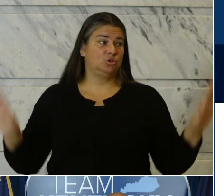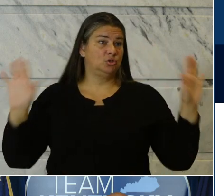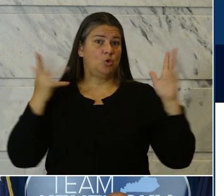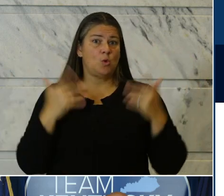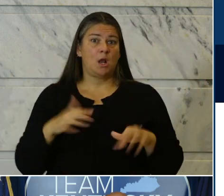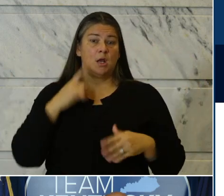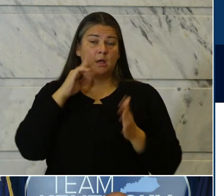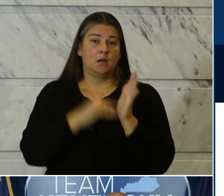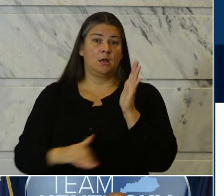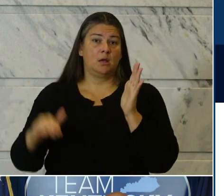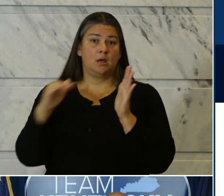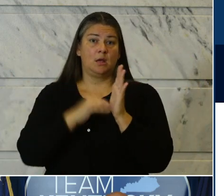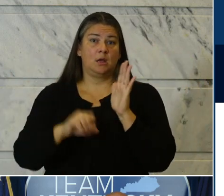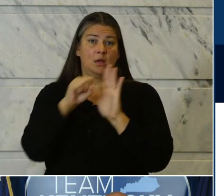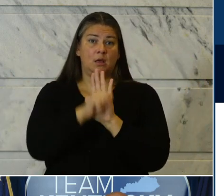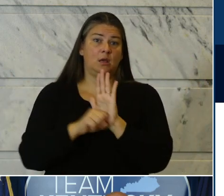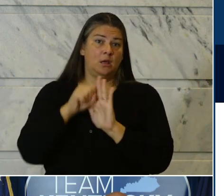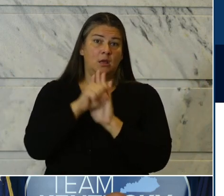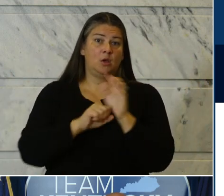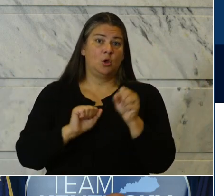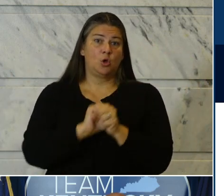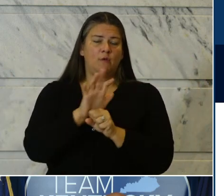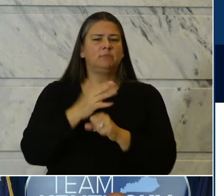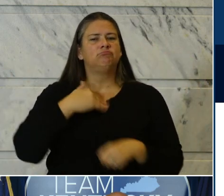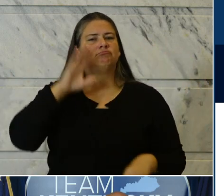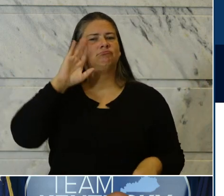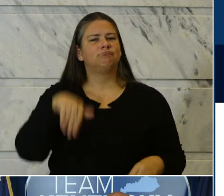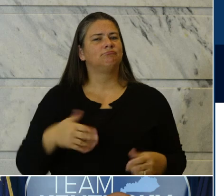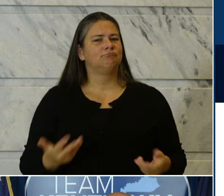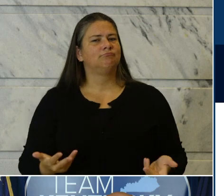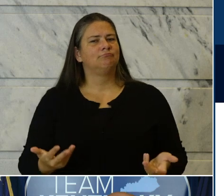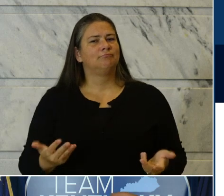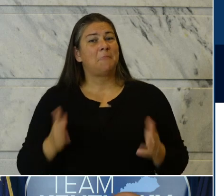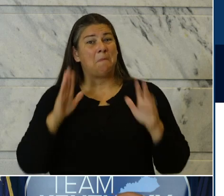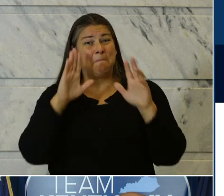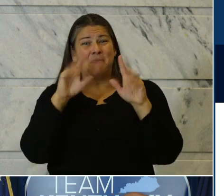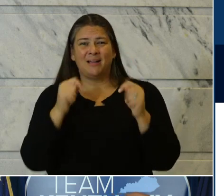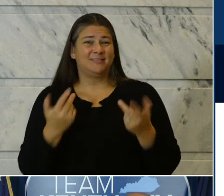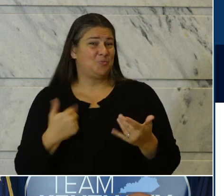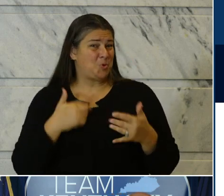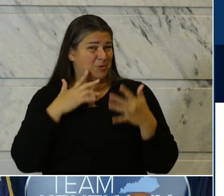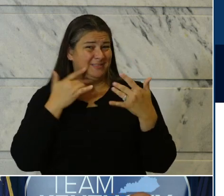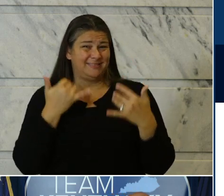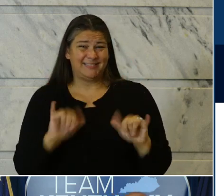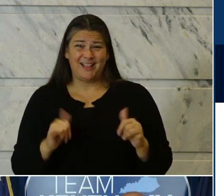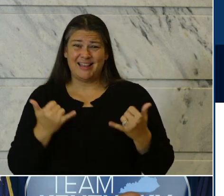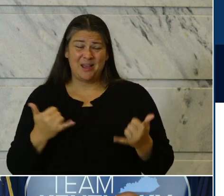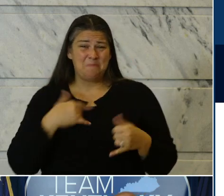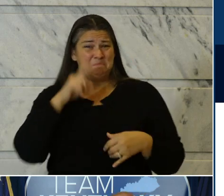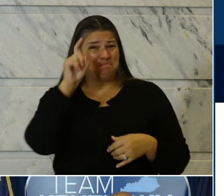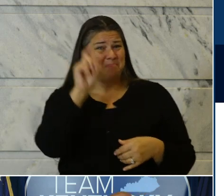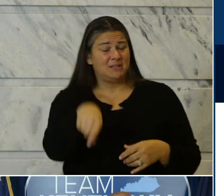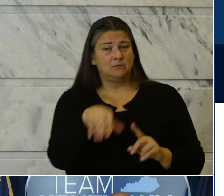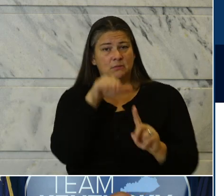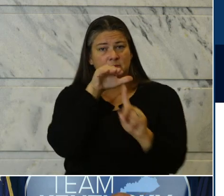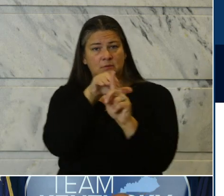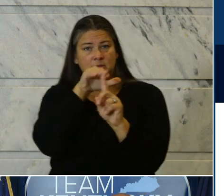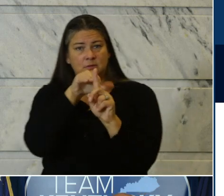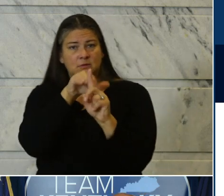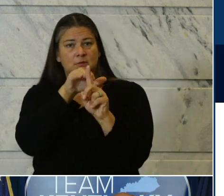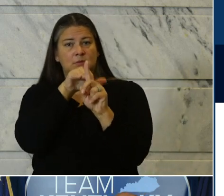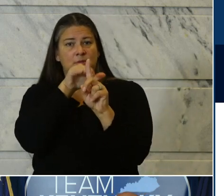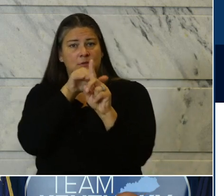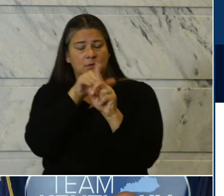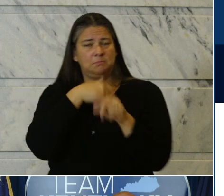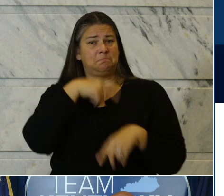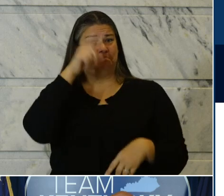happening until we get to sometime next year, and probably not until past the summertime, because even when we get the vaccines, and I'm glad that